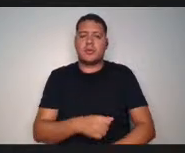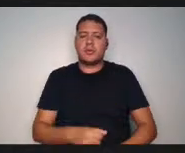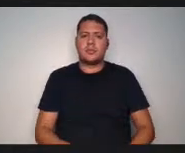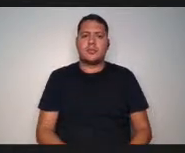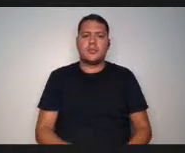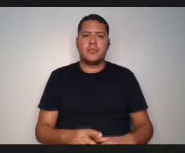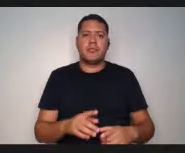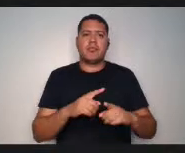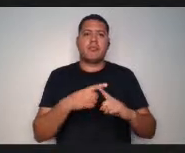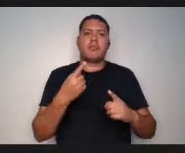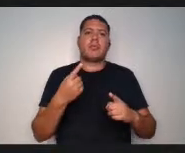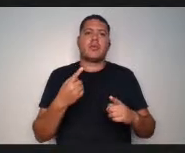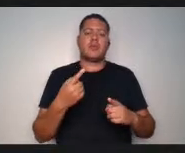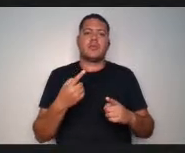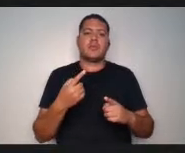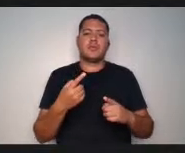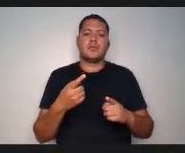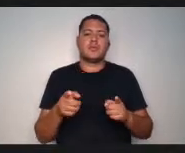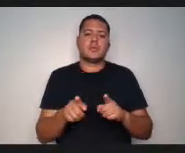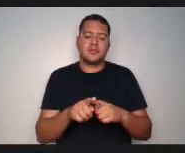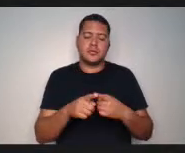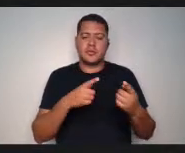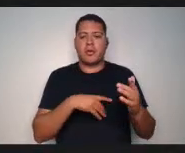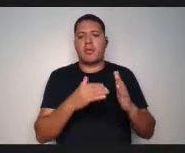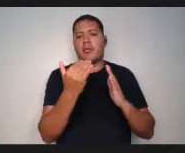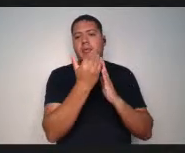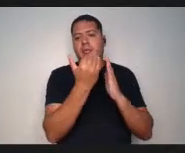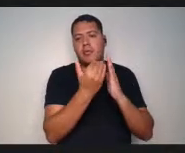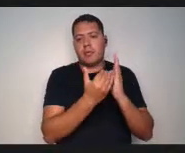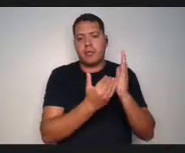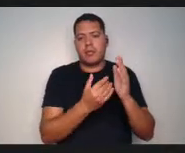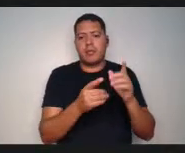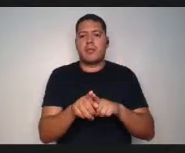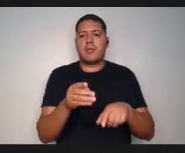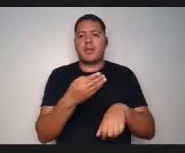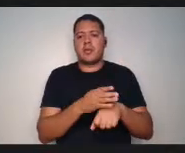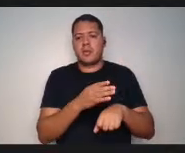staff, and discussion with doctors about nurses'